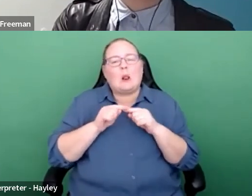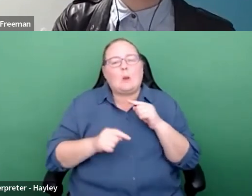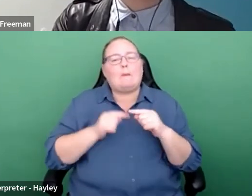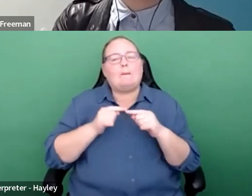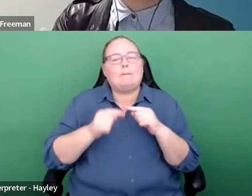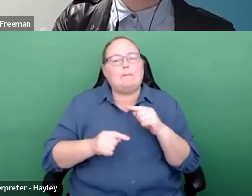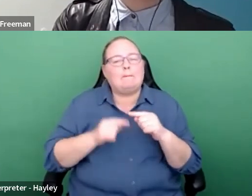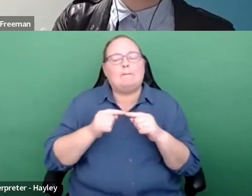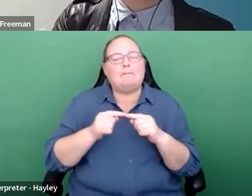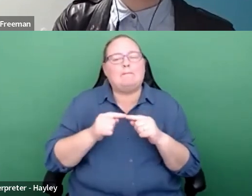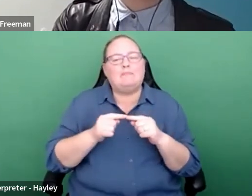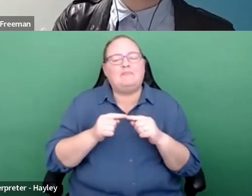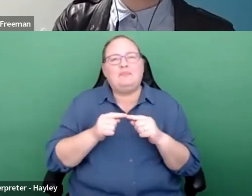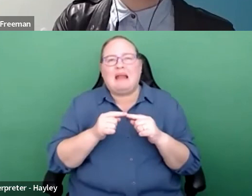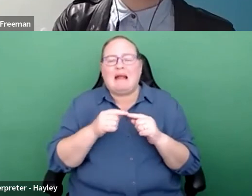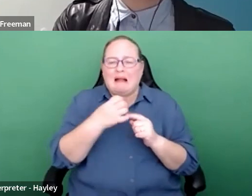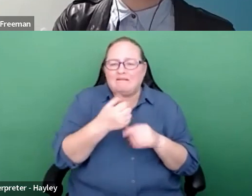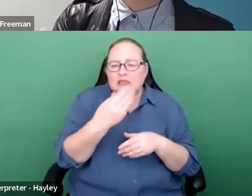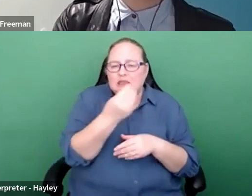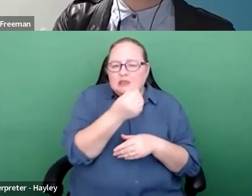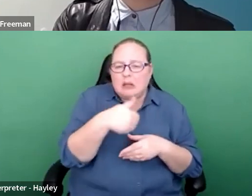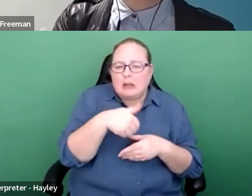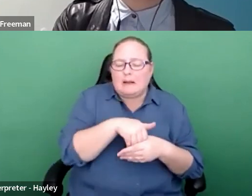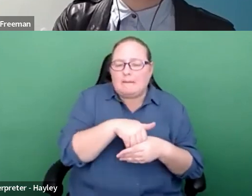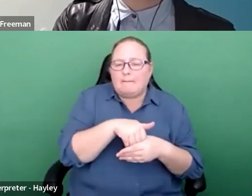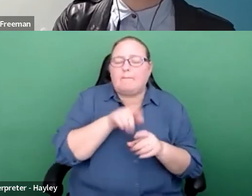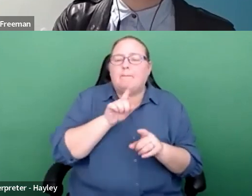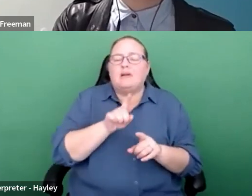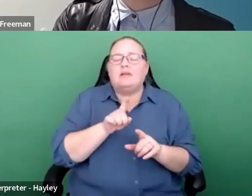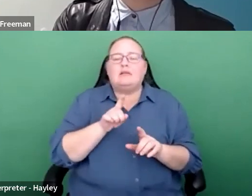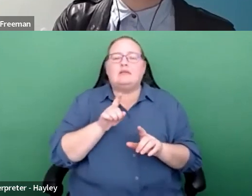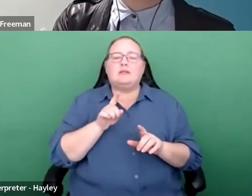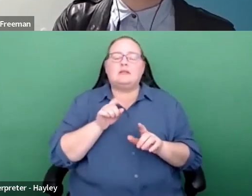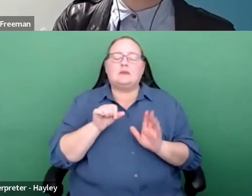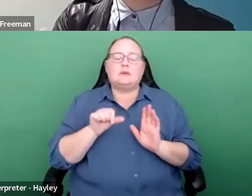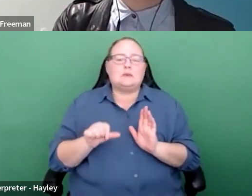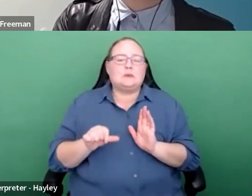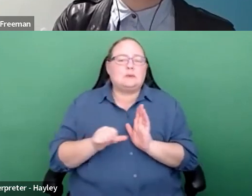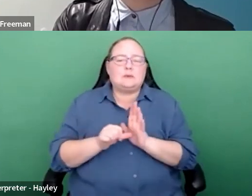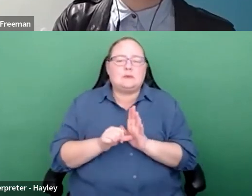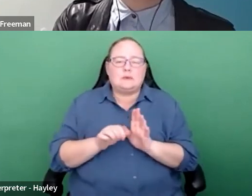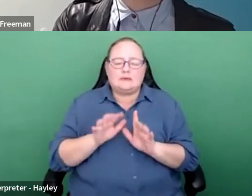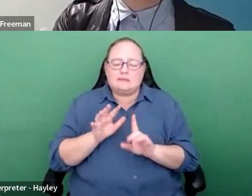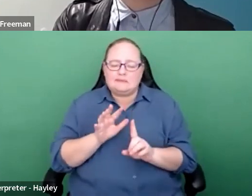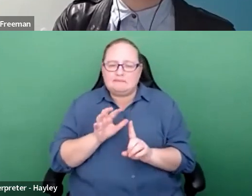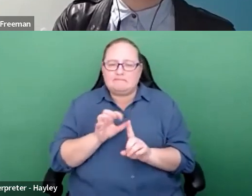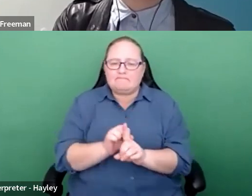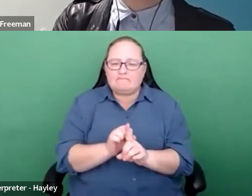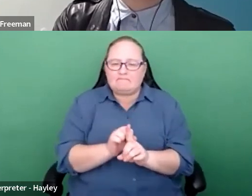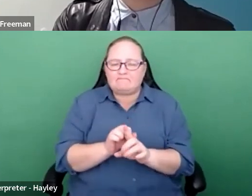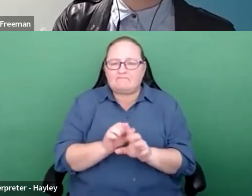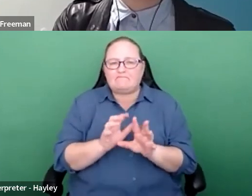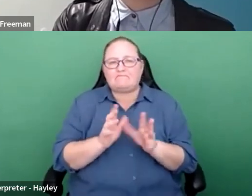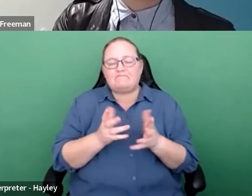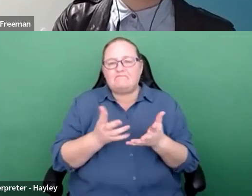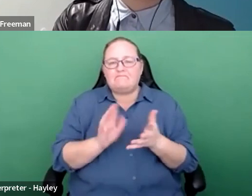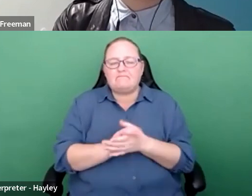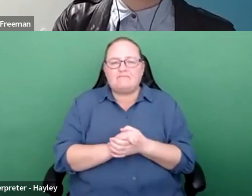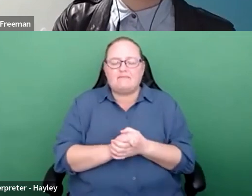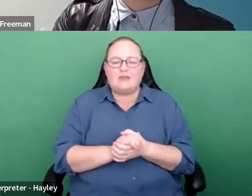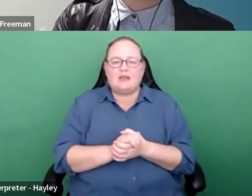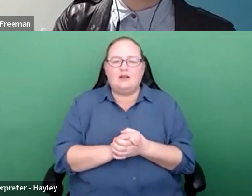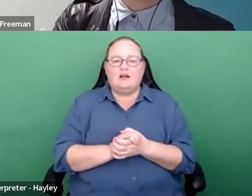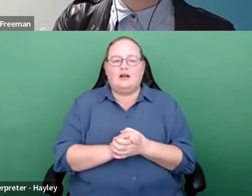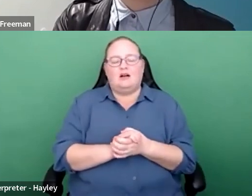kind of looping as well. But it's very hard to give a sort of